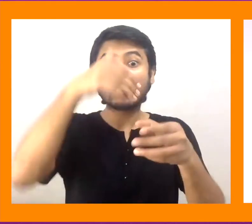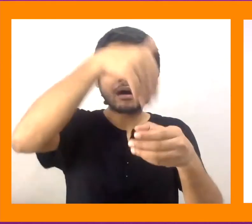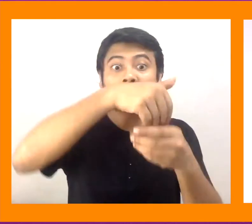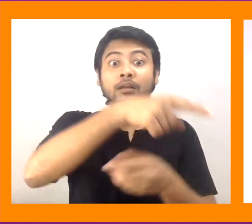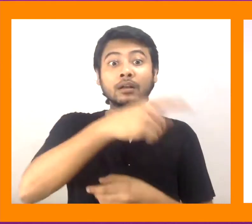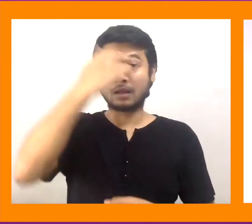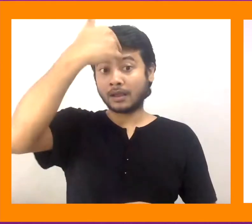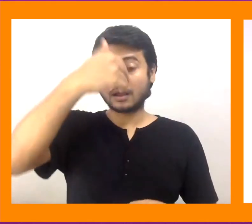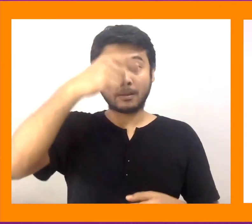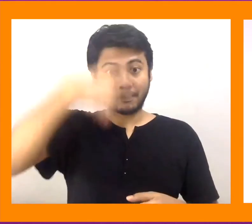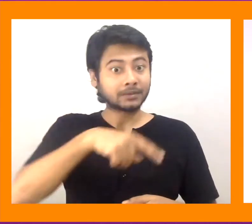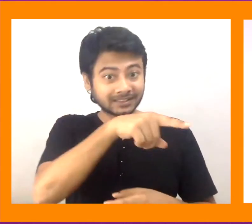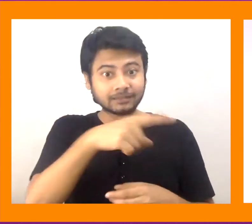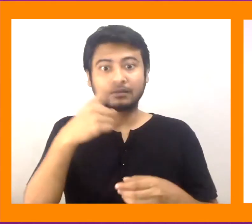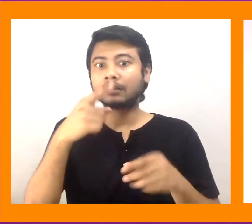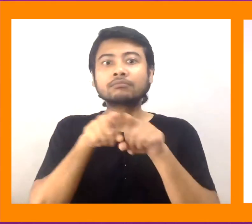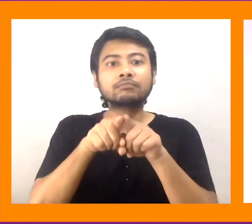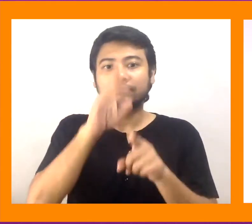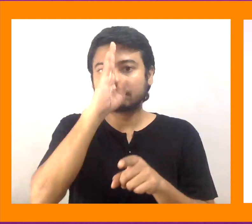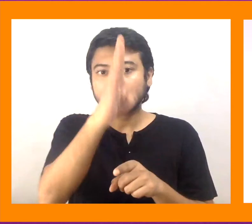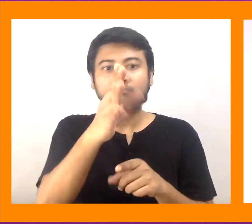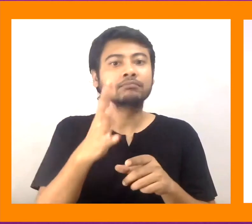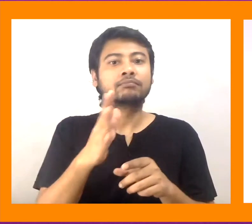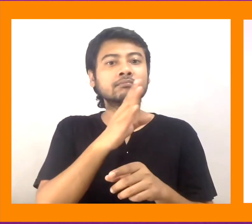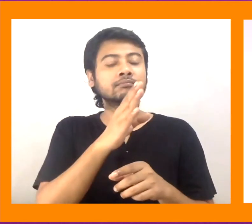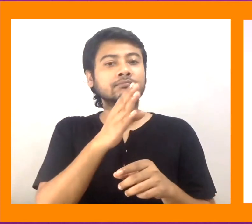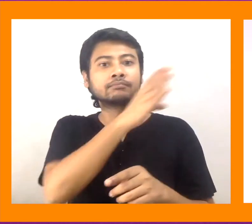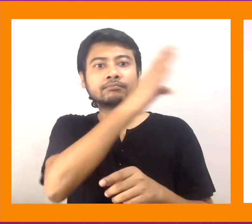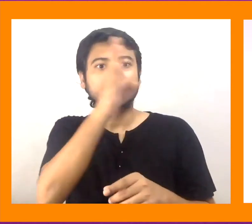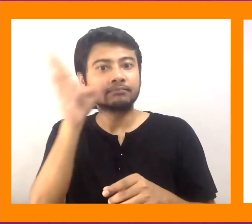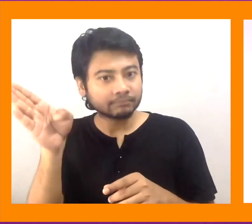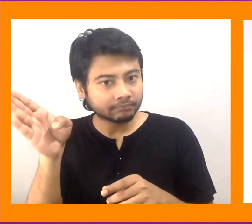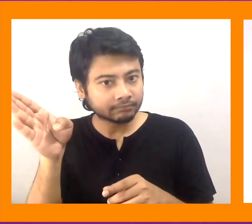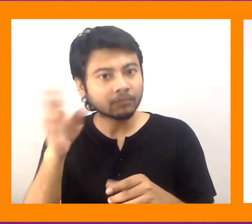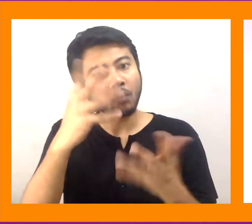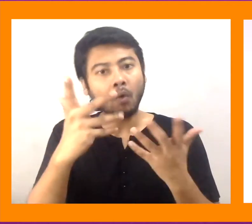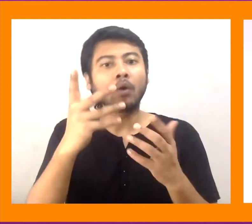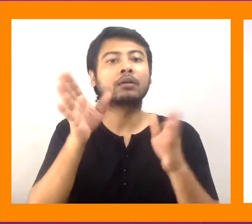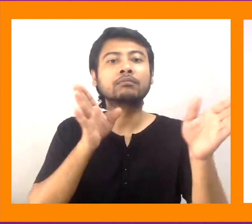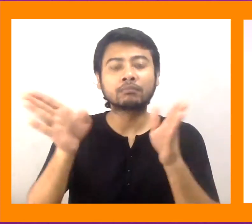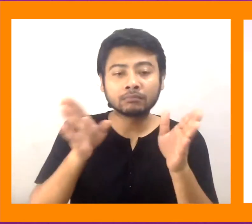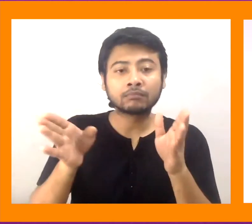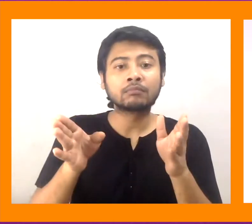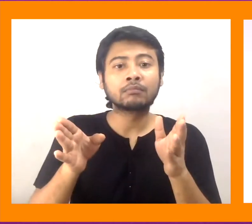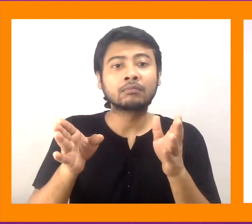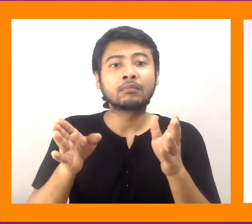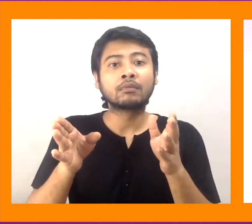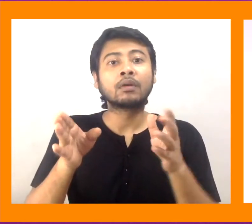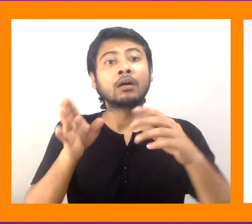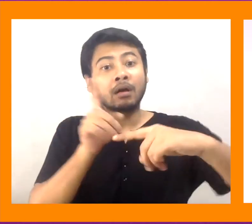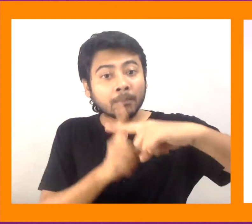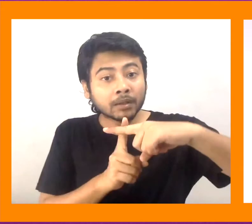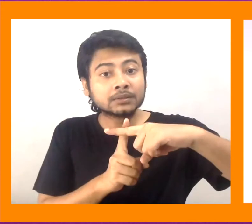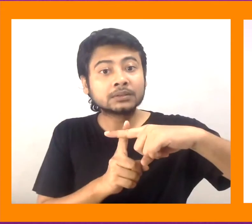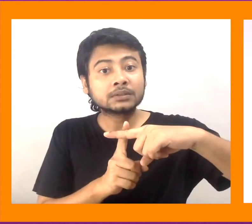then the discrimination faced by that woman would be a result of not only discrimination against her gender, but also